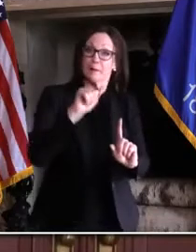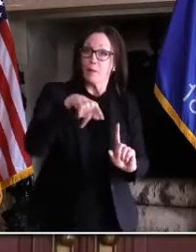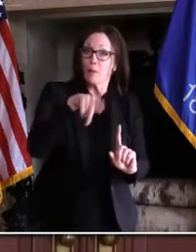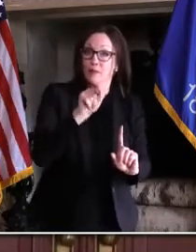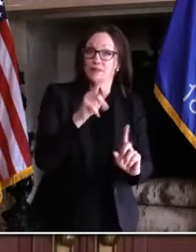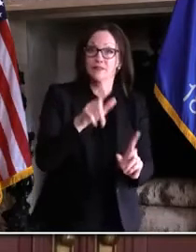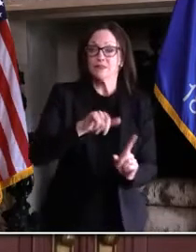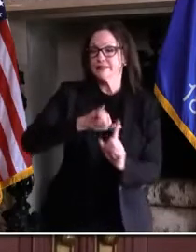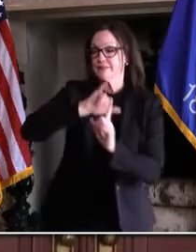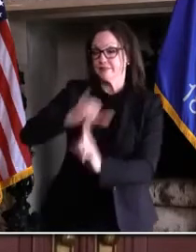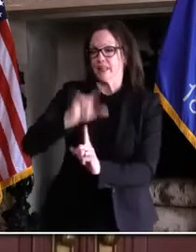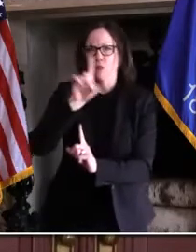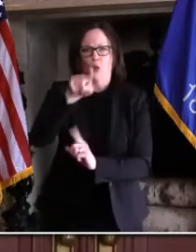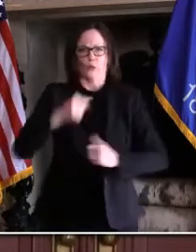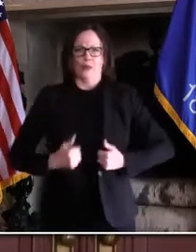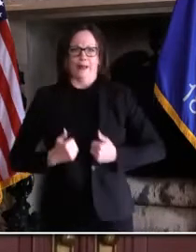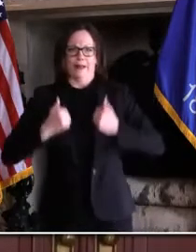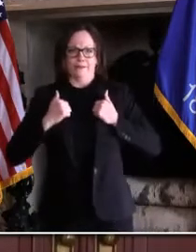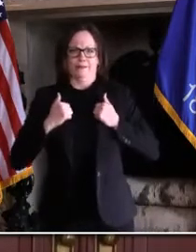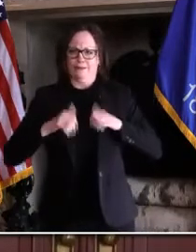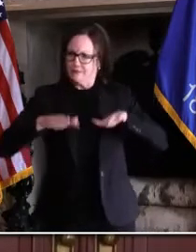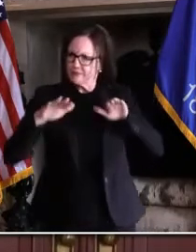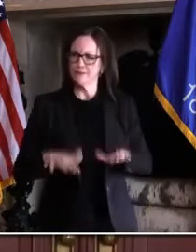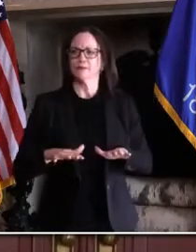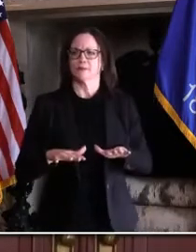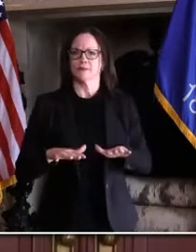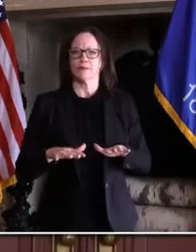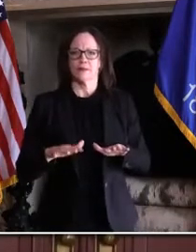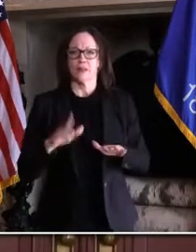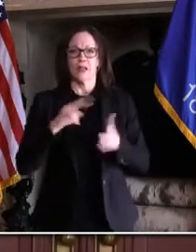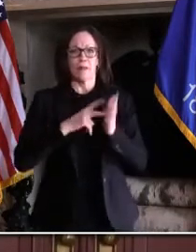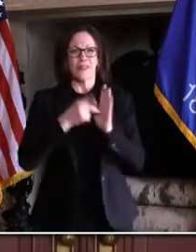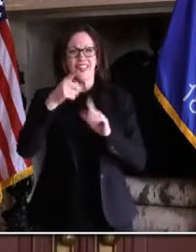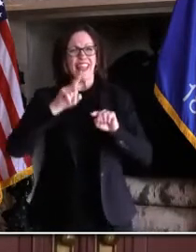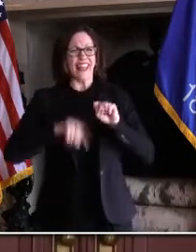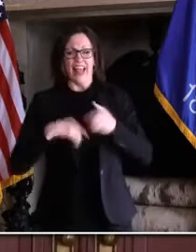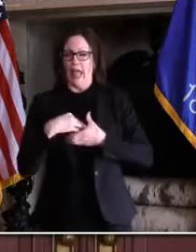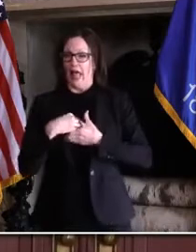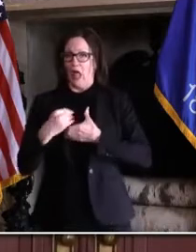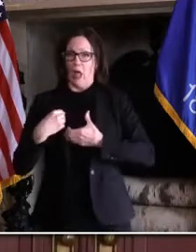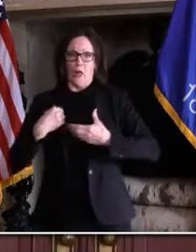need to have folks limit their interactions to